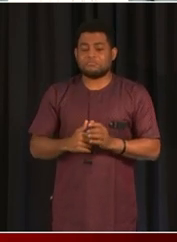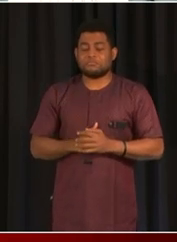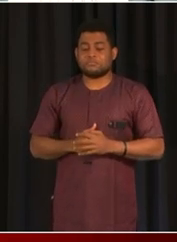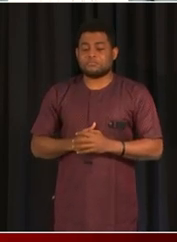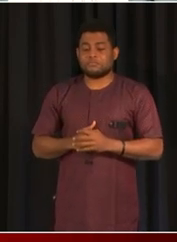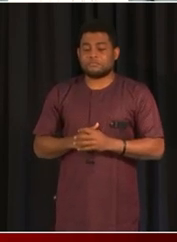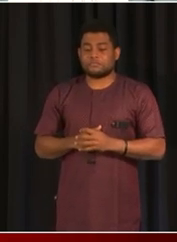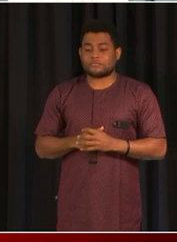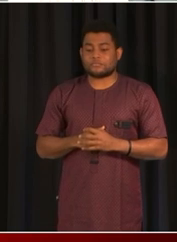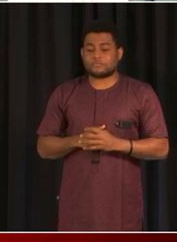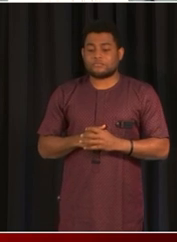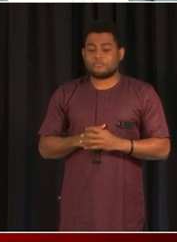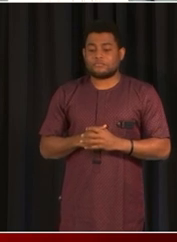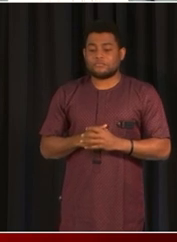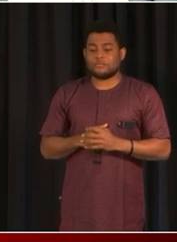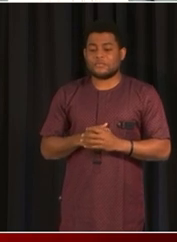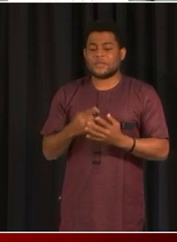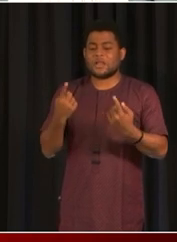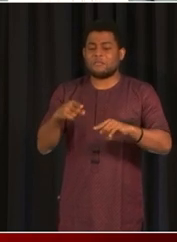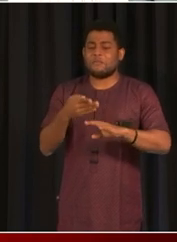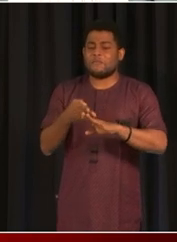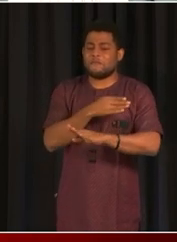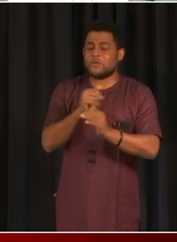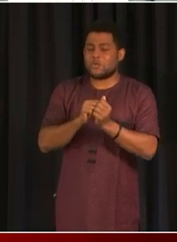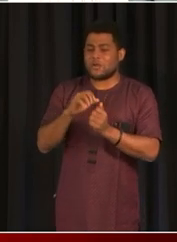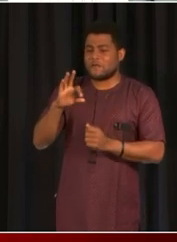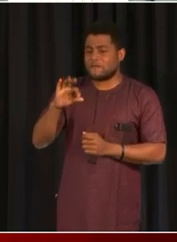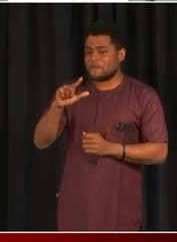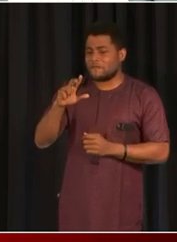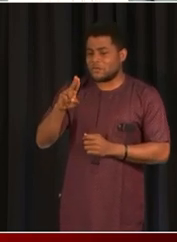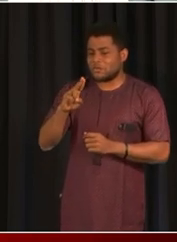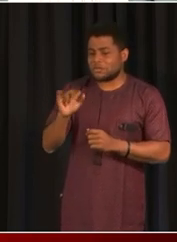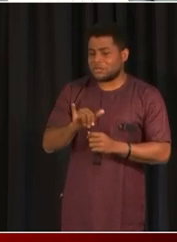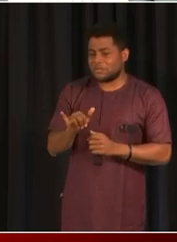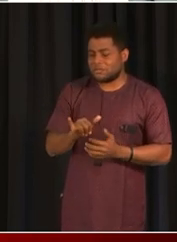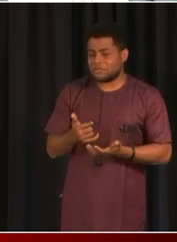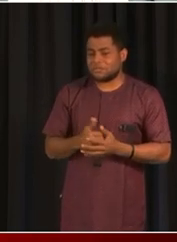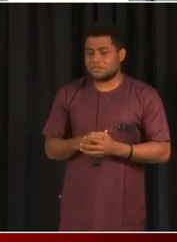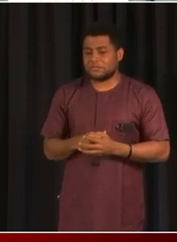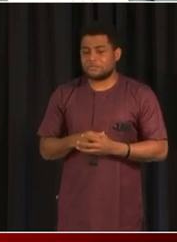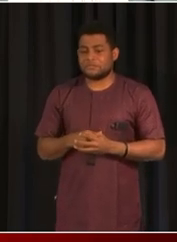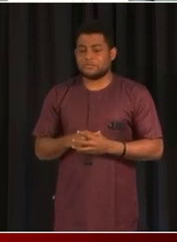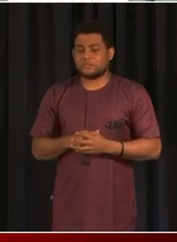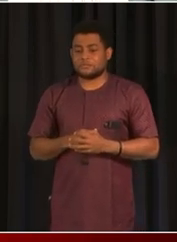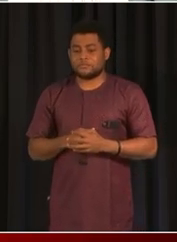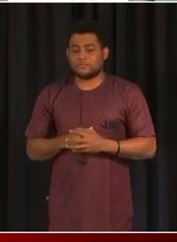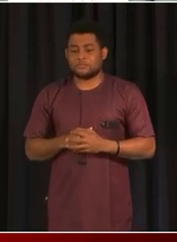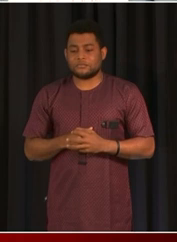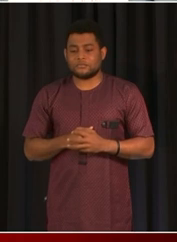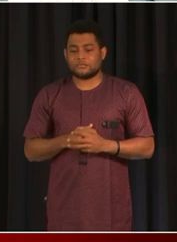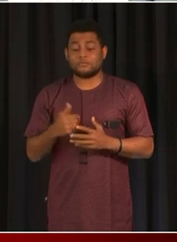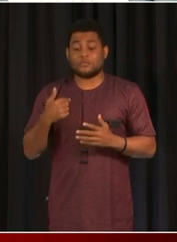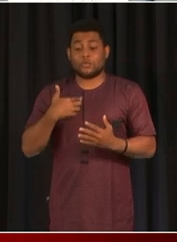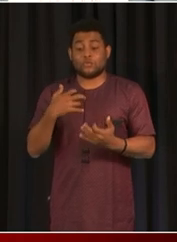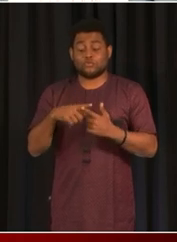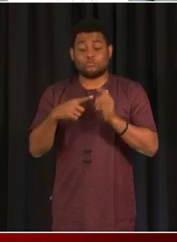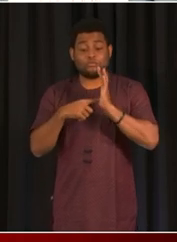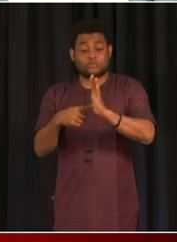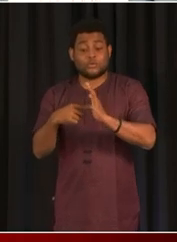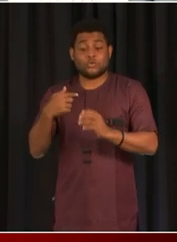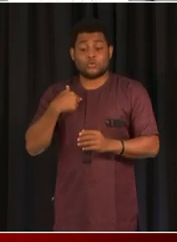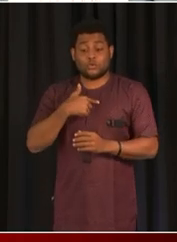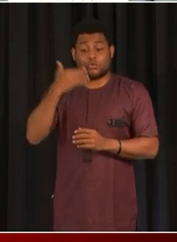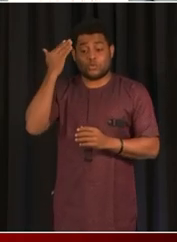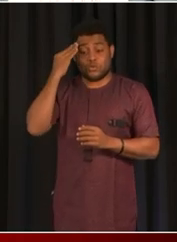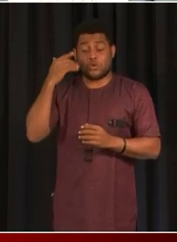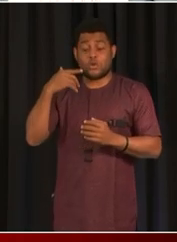cetera. To make the point even more clear, we know that healthcare providers have